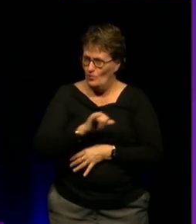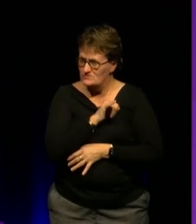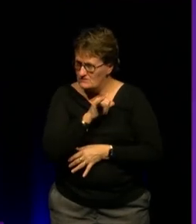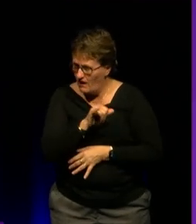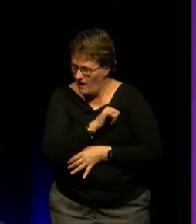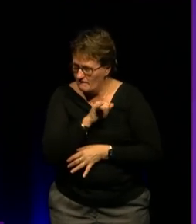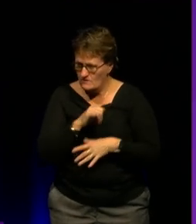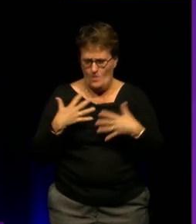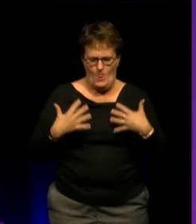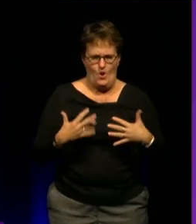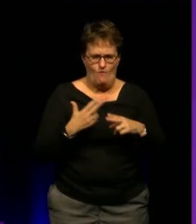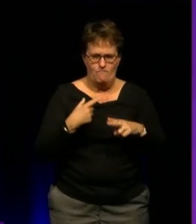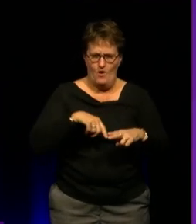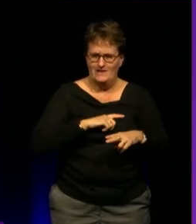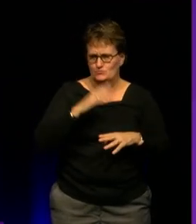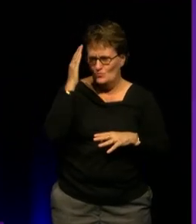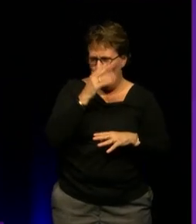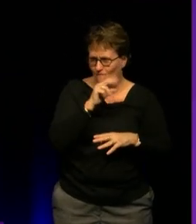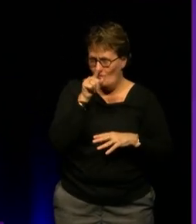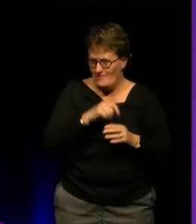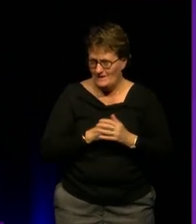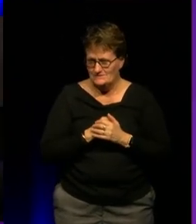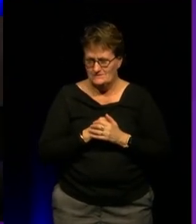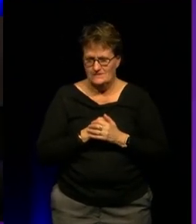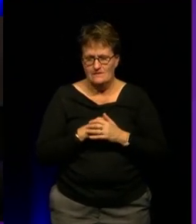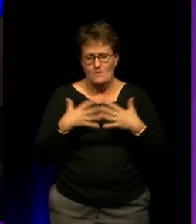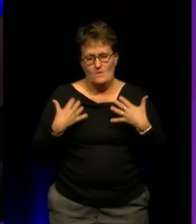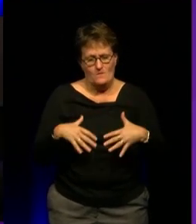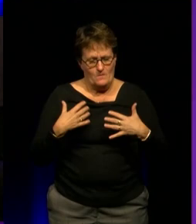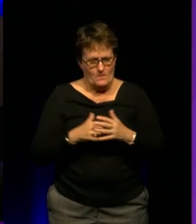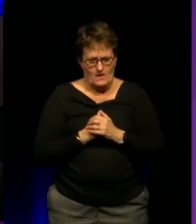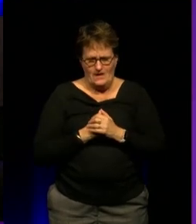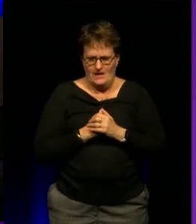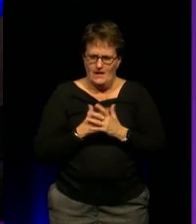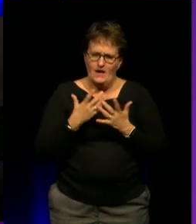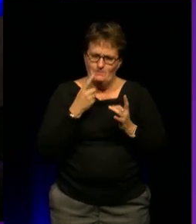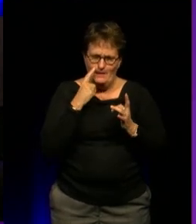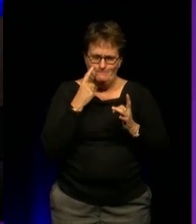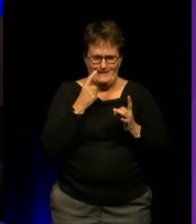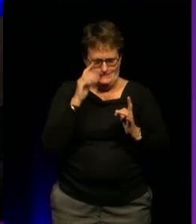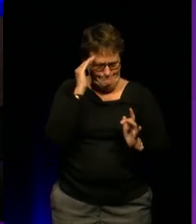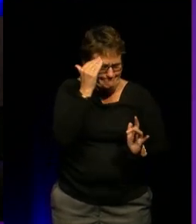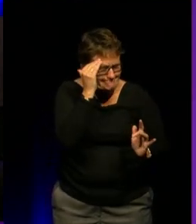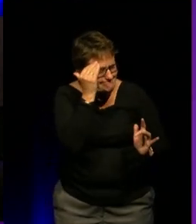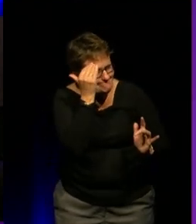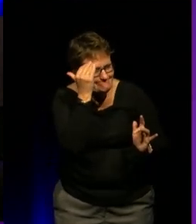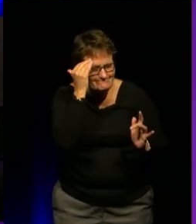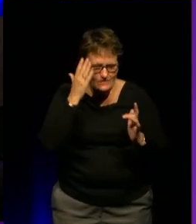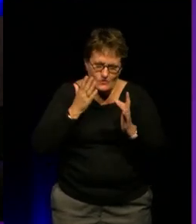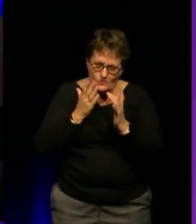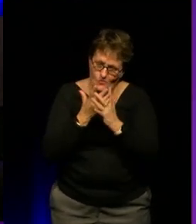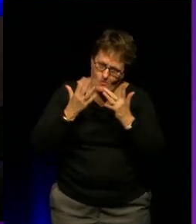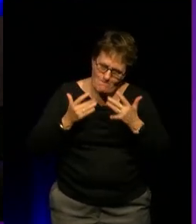lot for us to all learn from that, as well as obviously being quite resilient and continuing through the